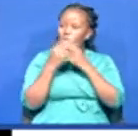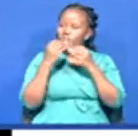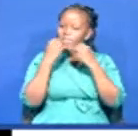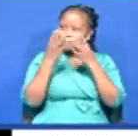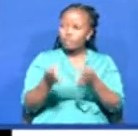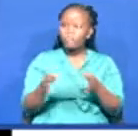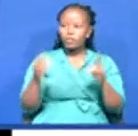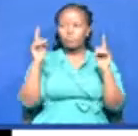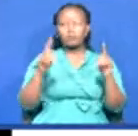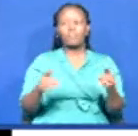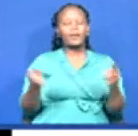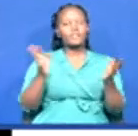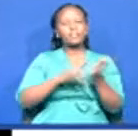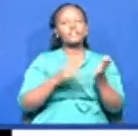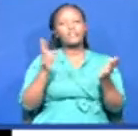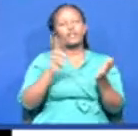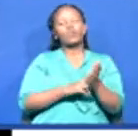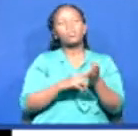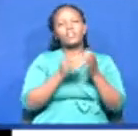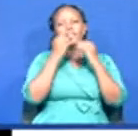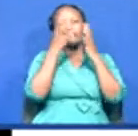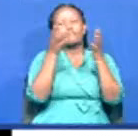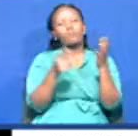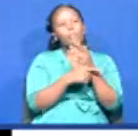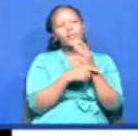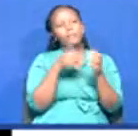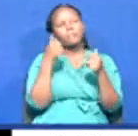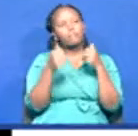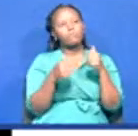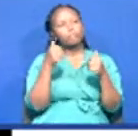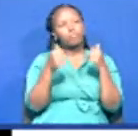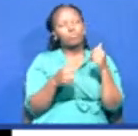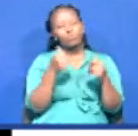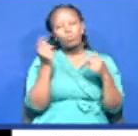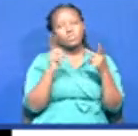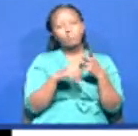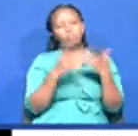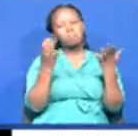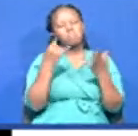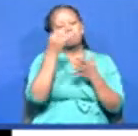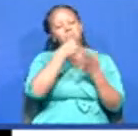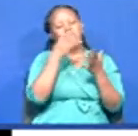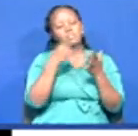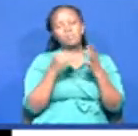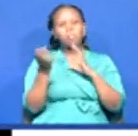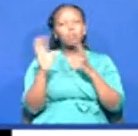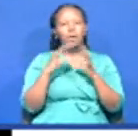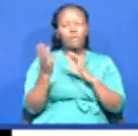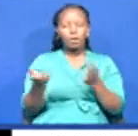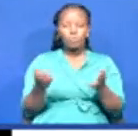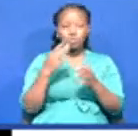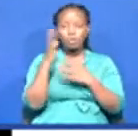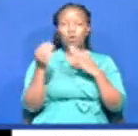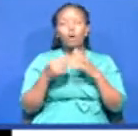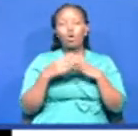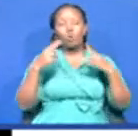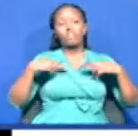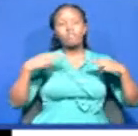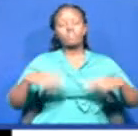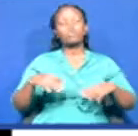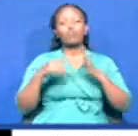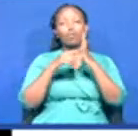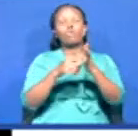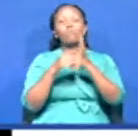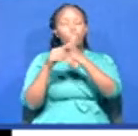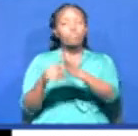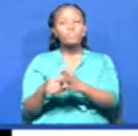tell us what is the name of that particular product, what is the shape, and so on. So the physical features of that particular product is what we